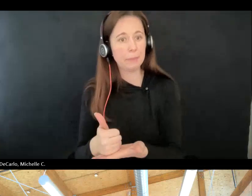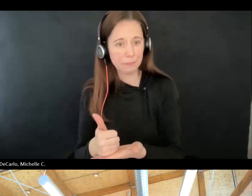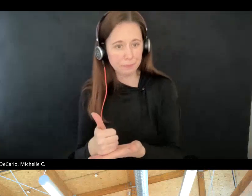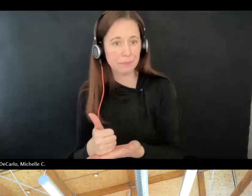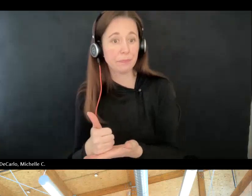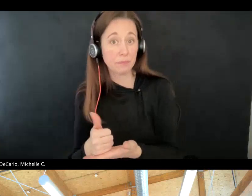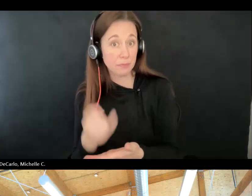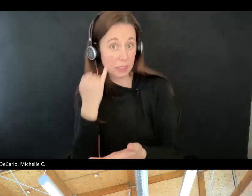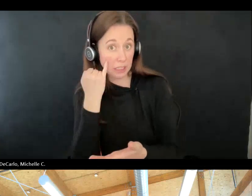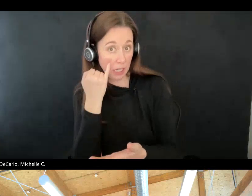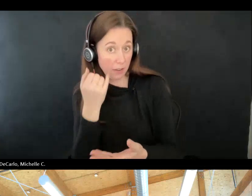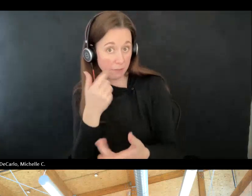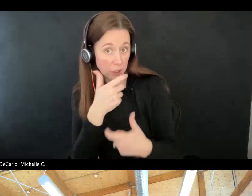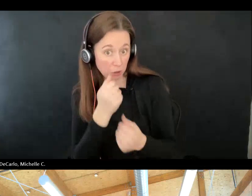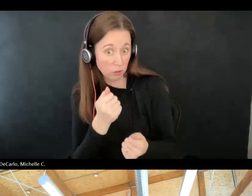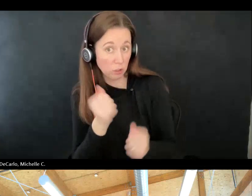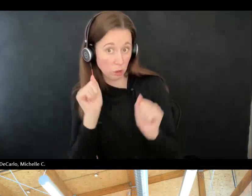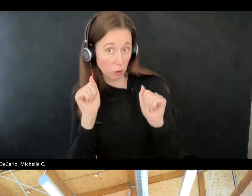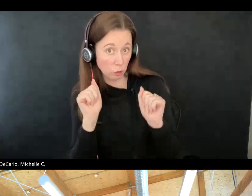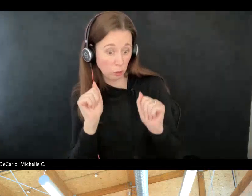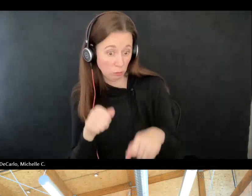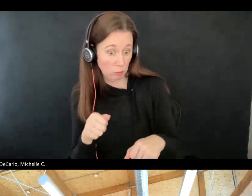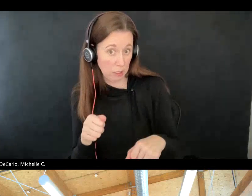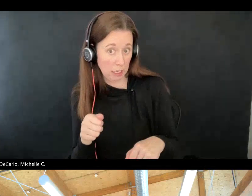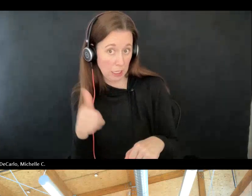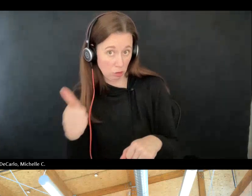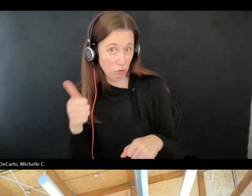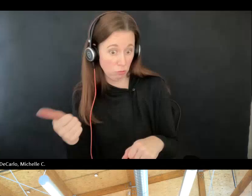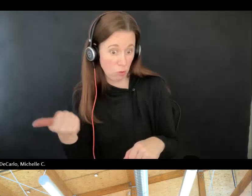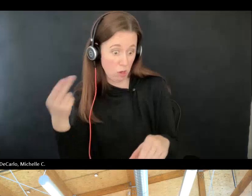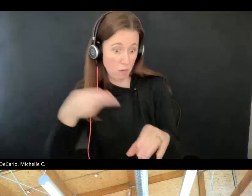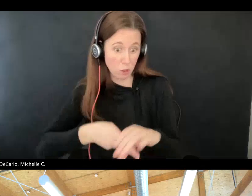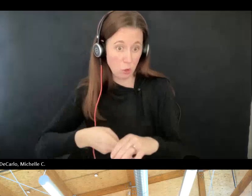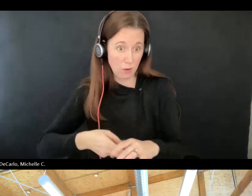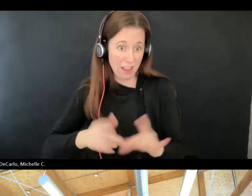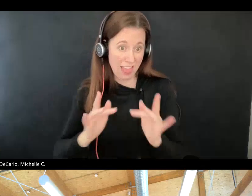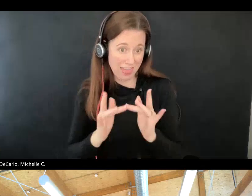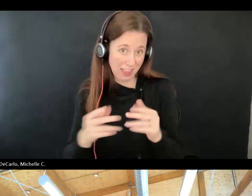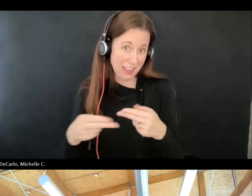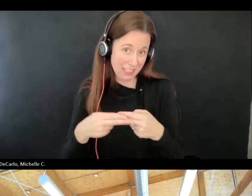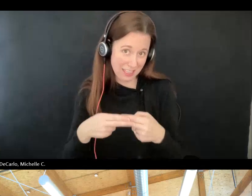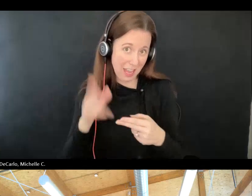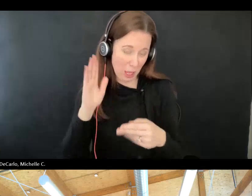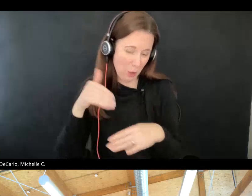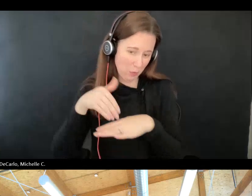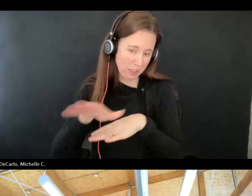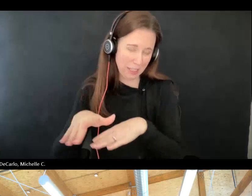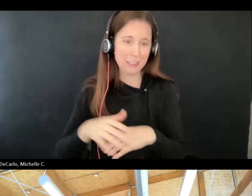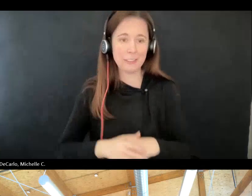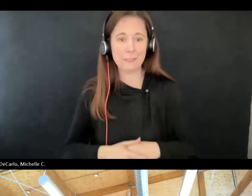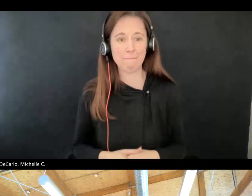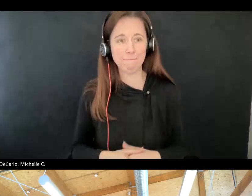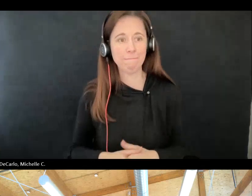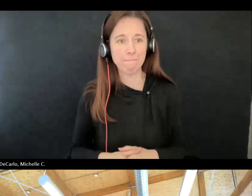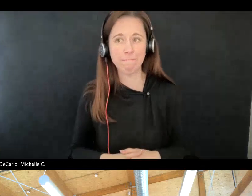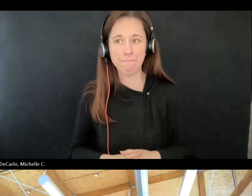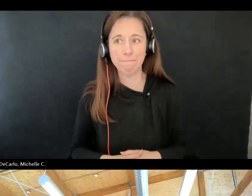you can get involved. It is linked in the slides that I will send to your professor and she'll disperse.